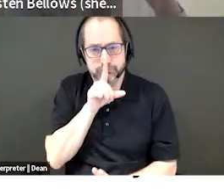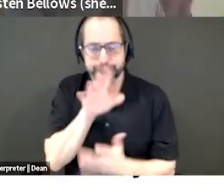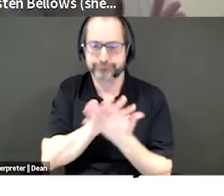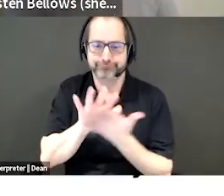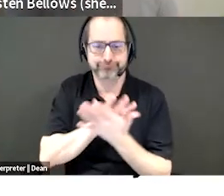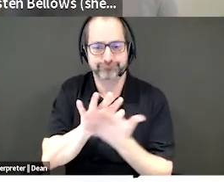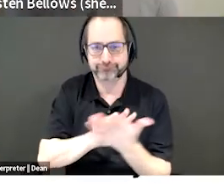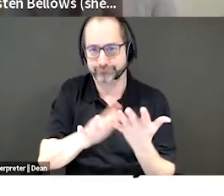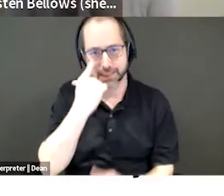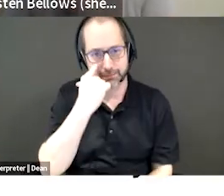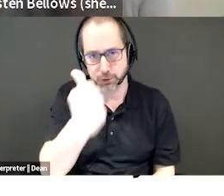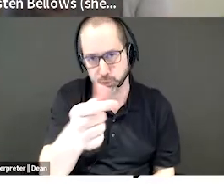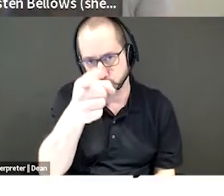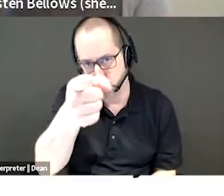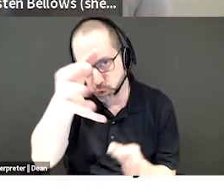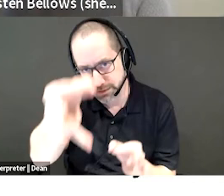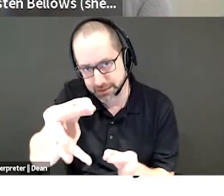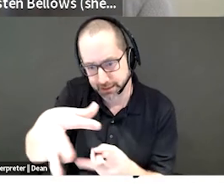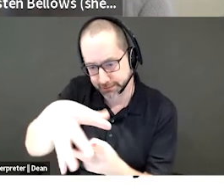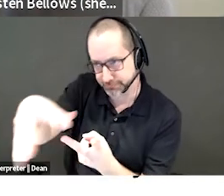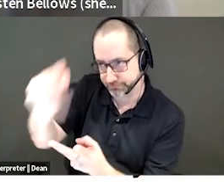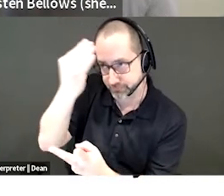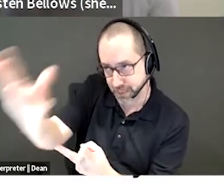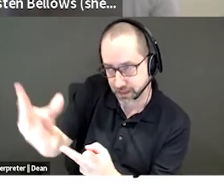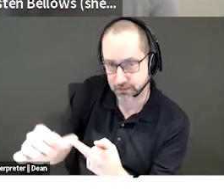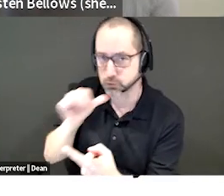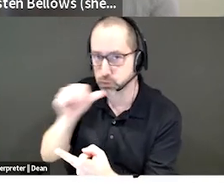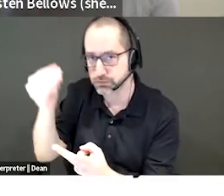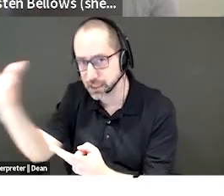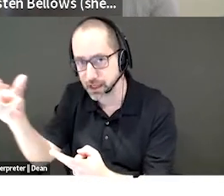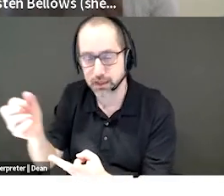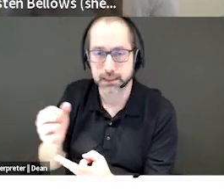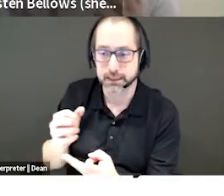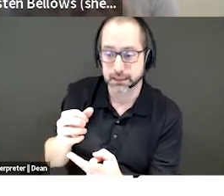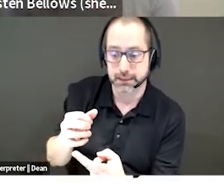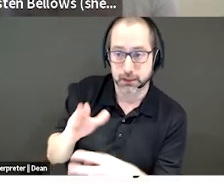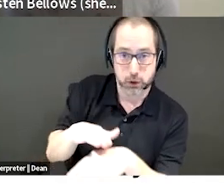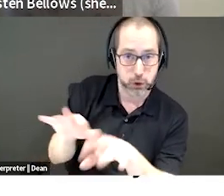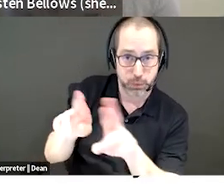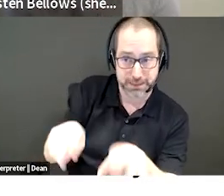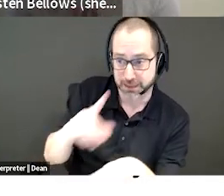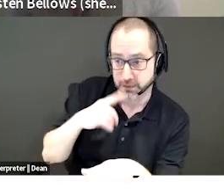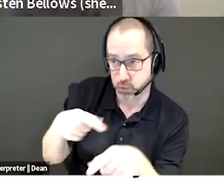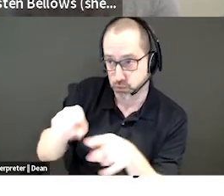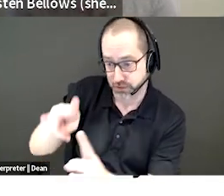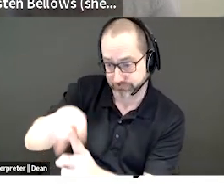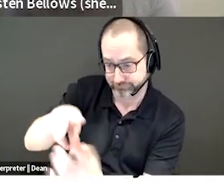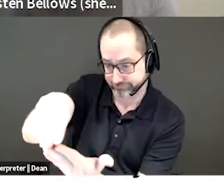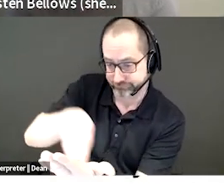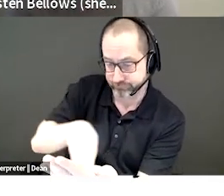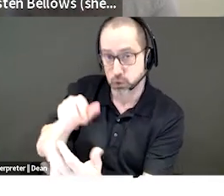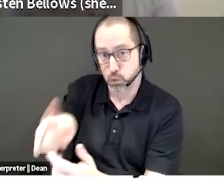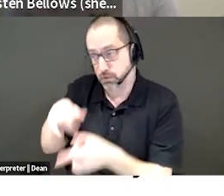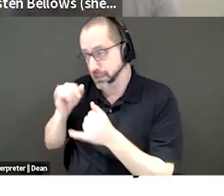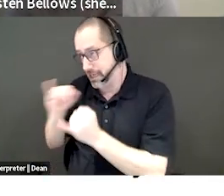disclose early on or even in the interview. And people are sometimes going to tell you different things with